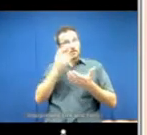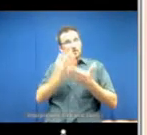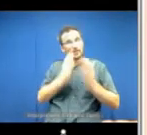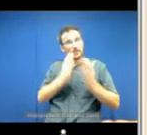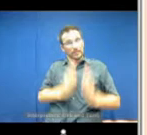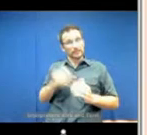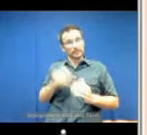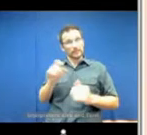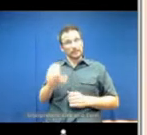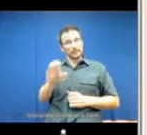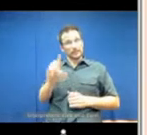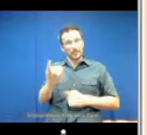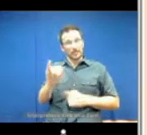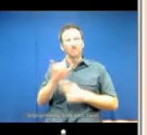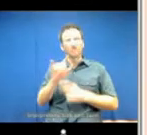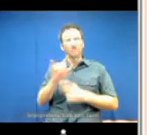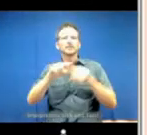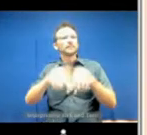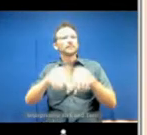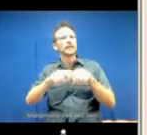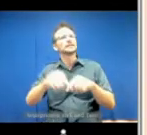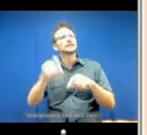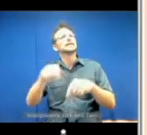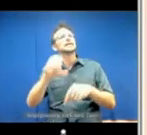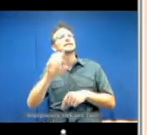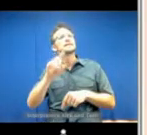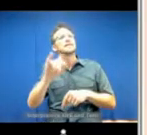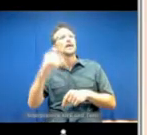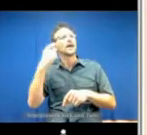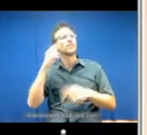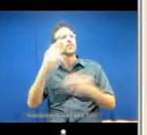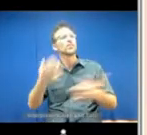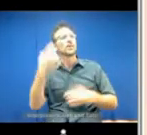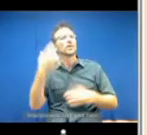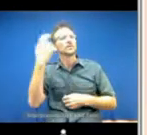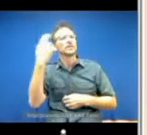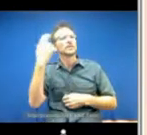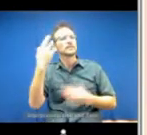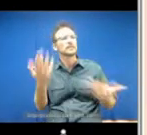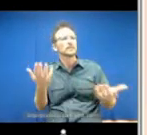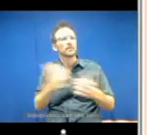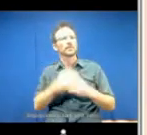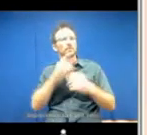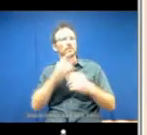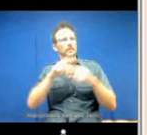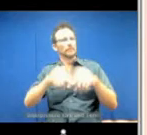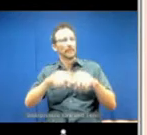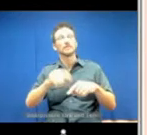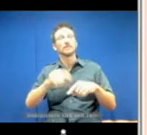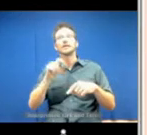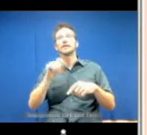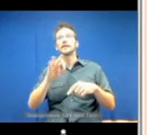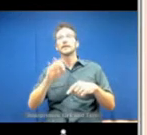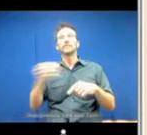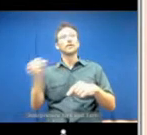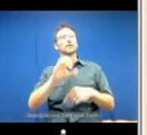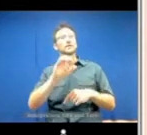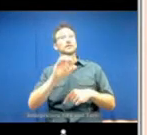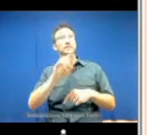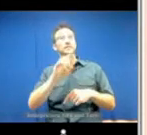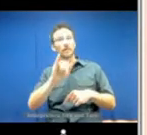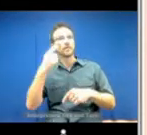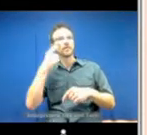a CDI is indicated for the deposition. If it's because it's a high-stress witness testimony,